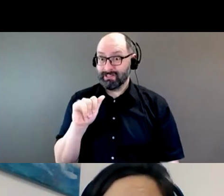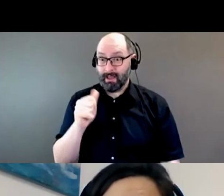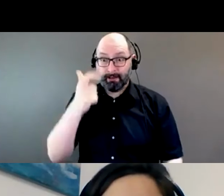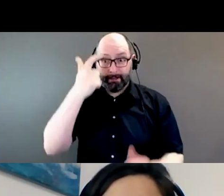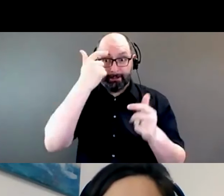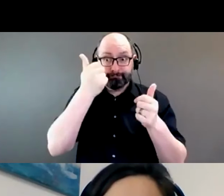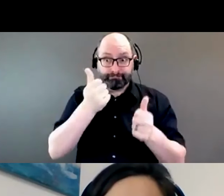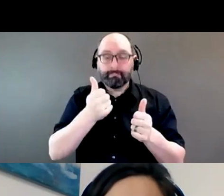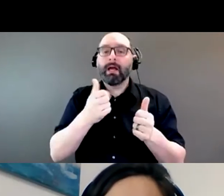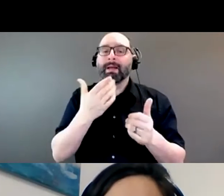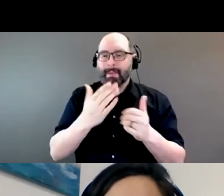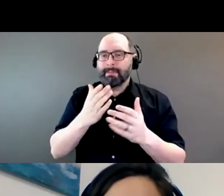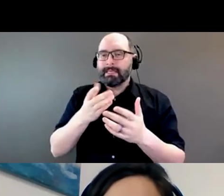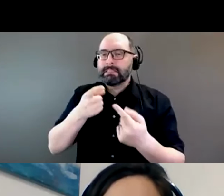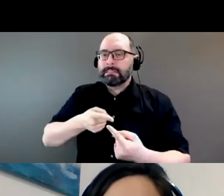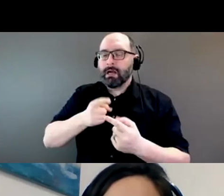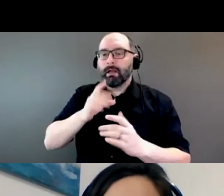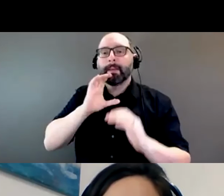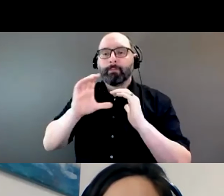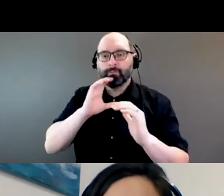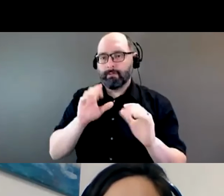they may likely have difficulty communicating as well.